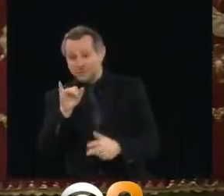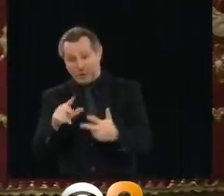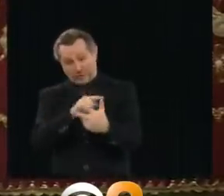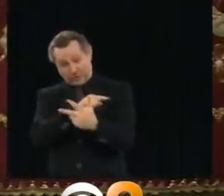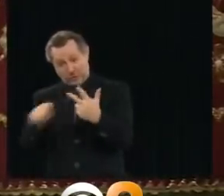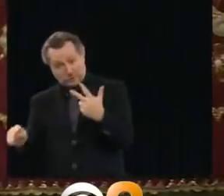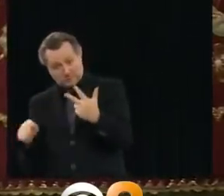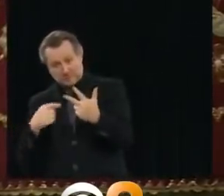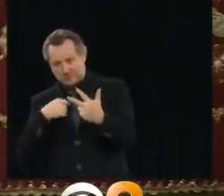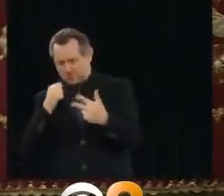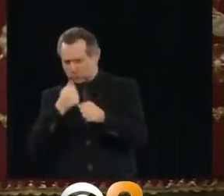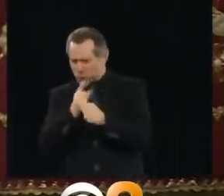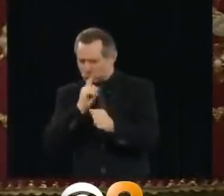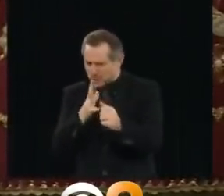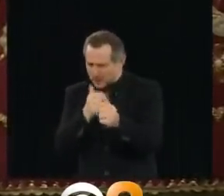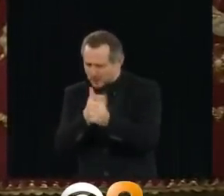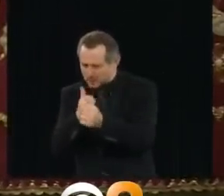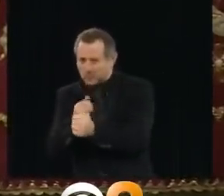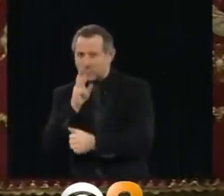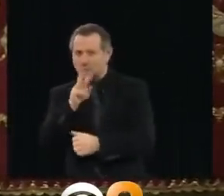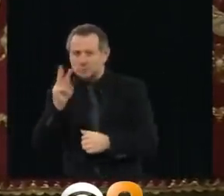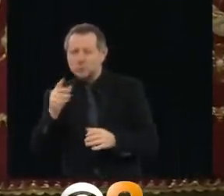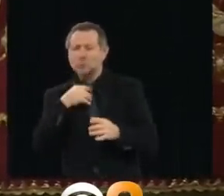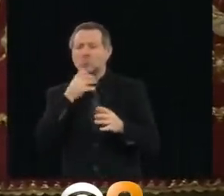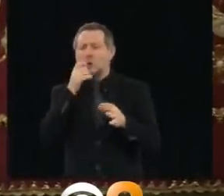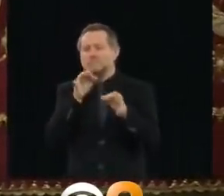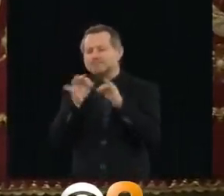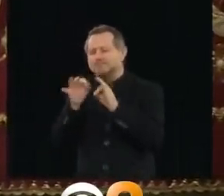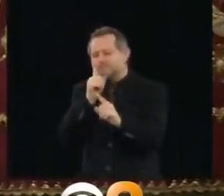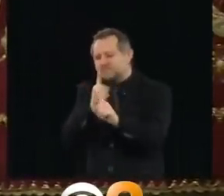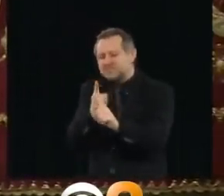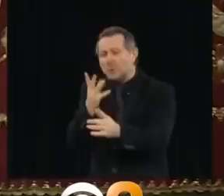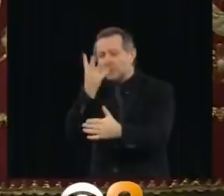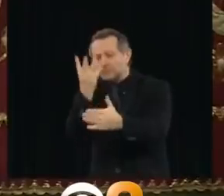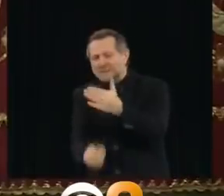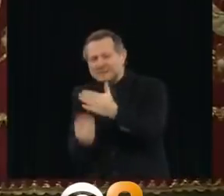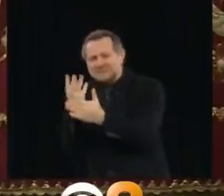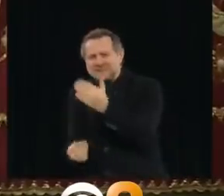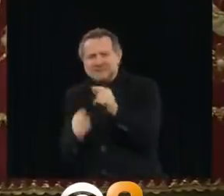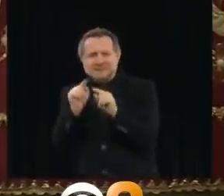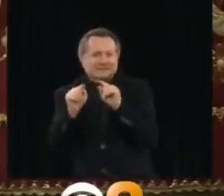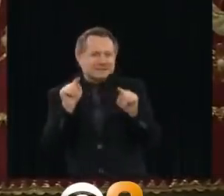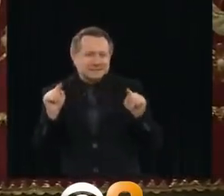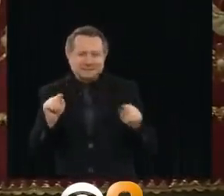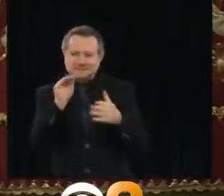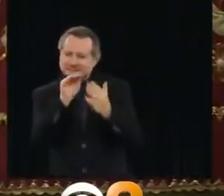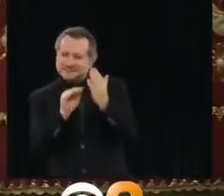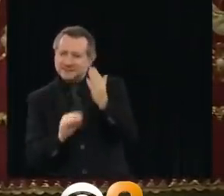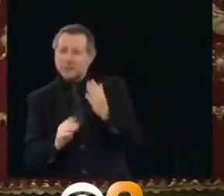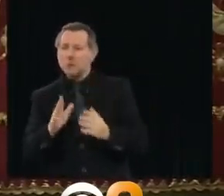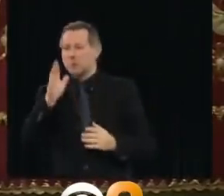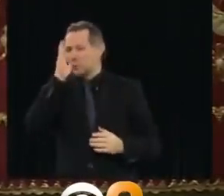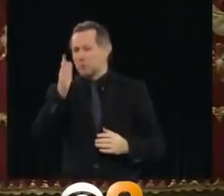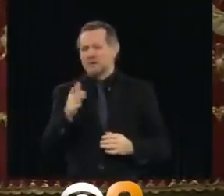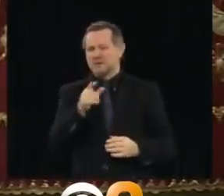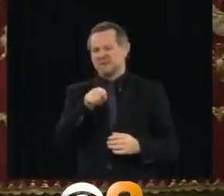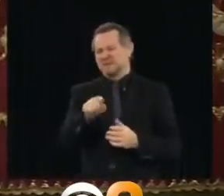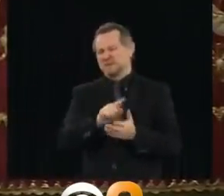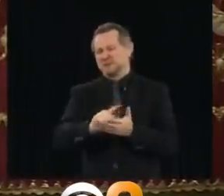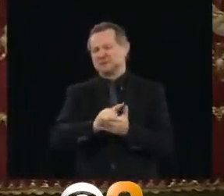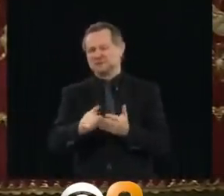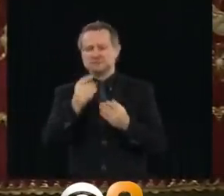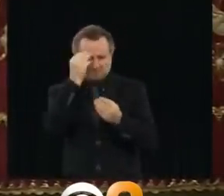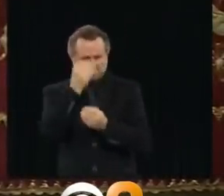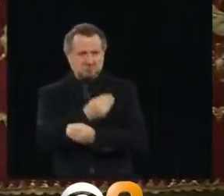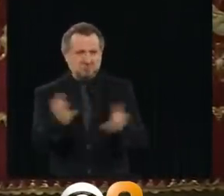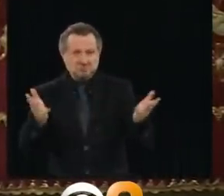trying to update the website to tell you specifically what it is that's holding you back in that pending status, and those updates should come in this week as well. But